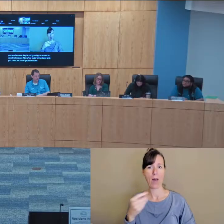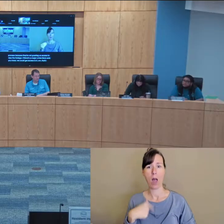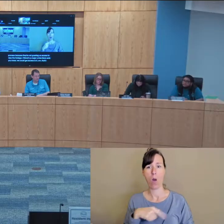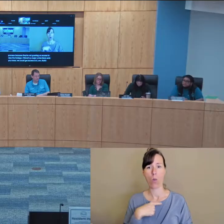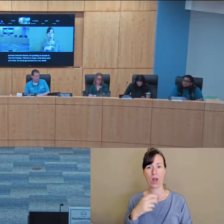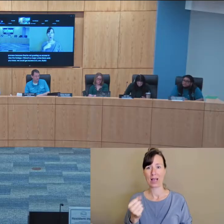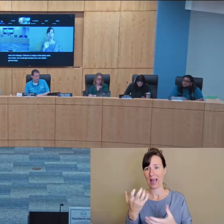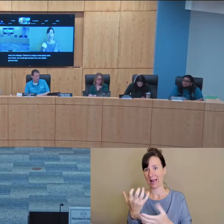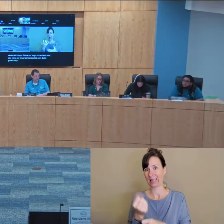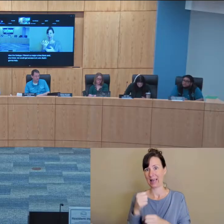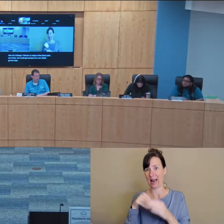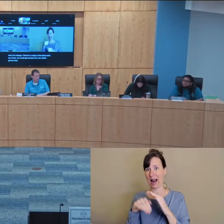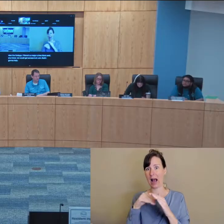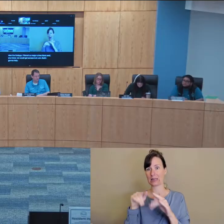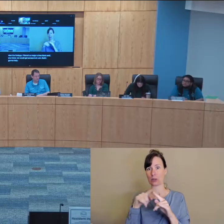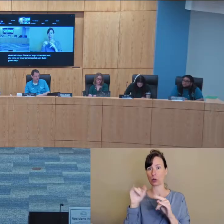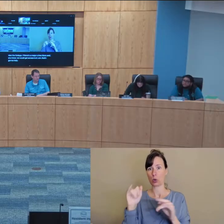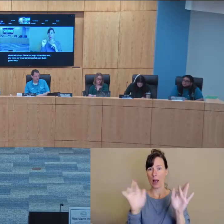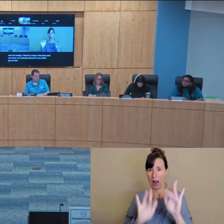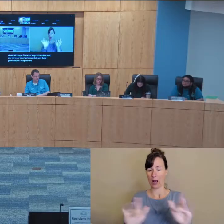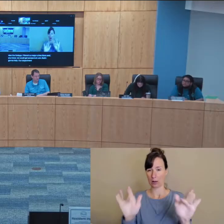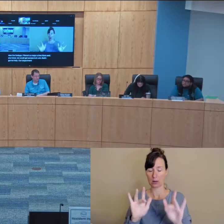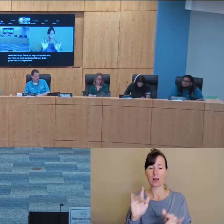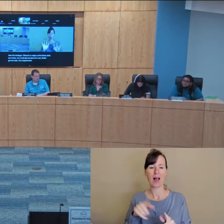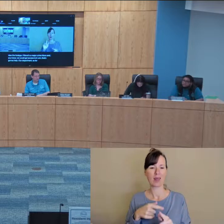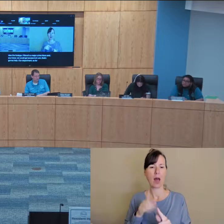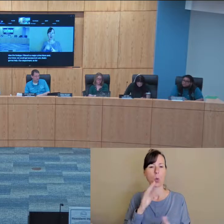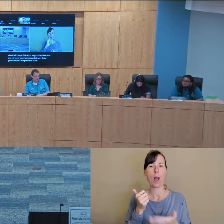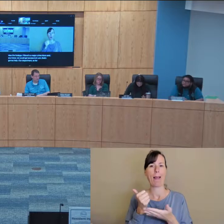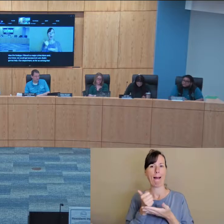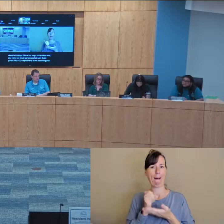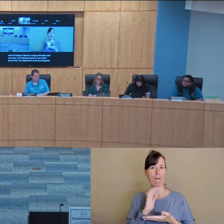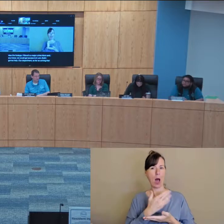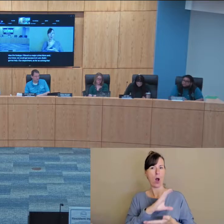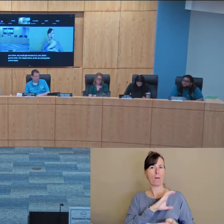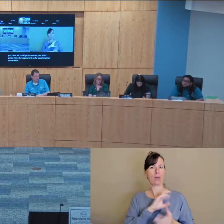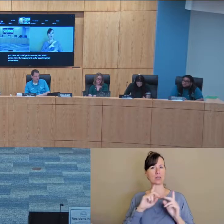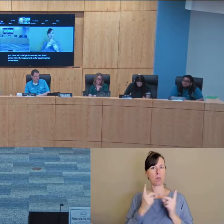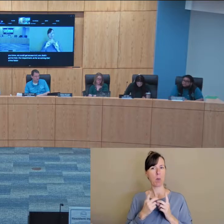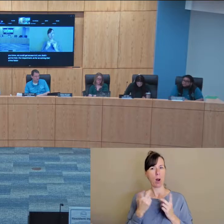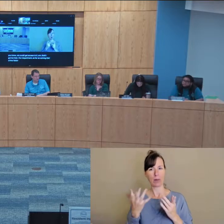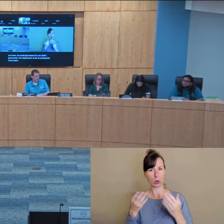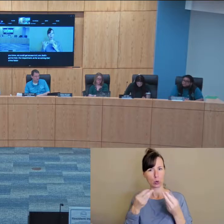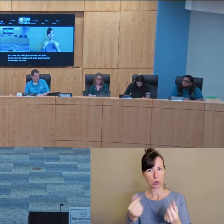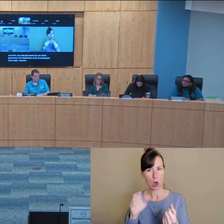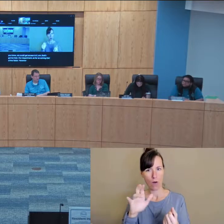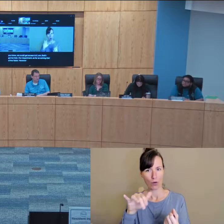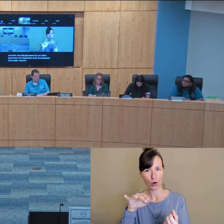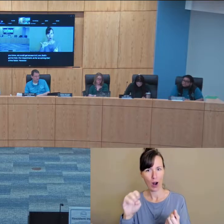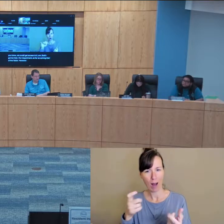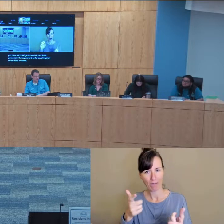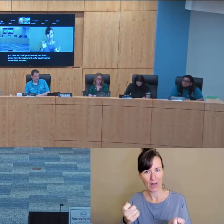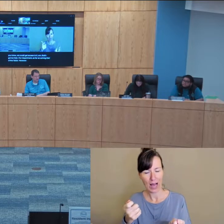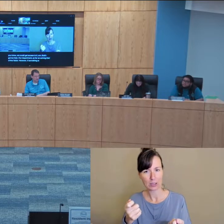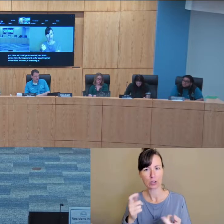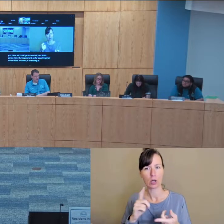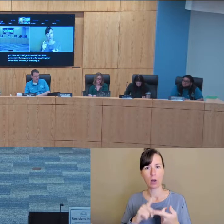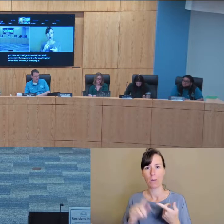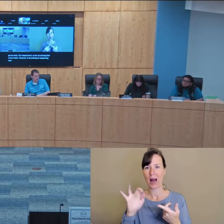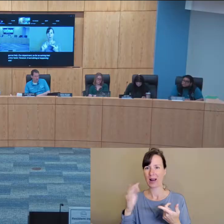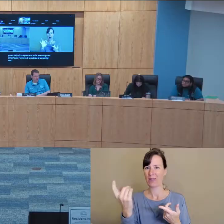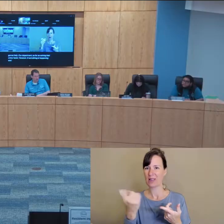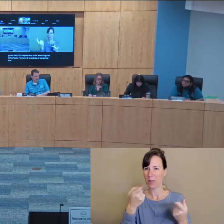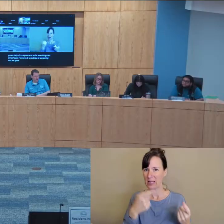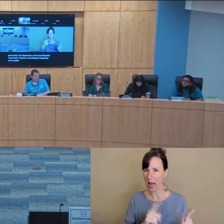help our department as far as solving that crime faster. However, if something is happening and we got a